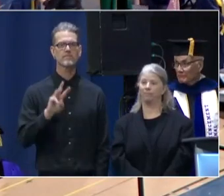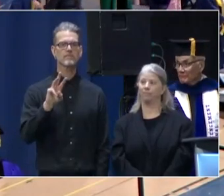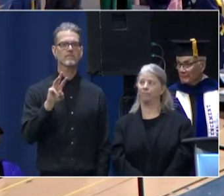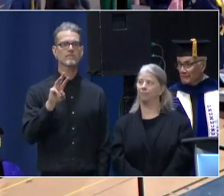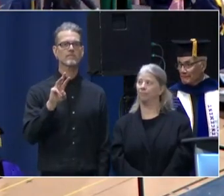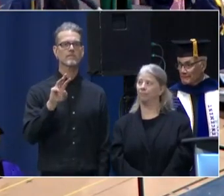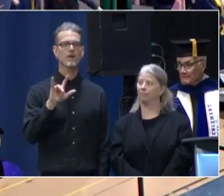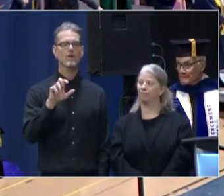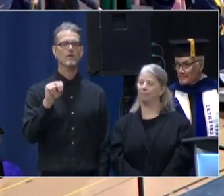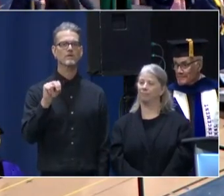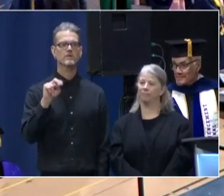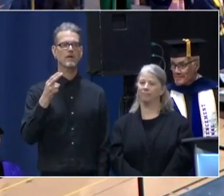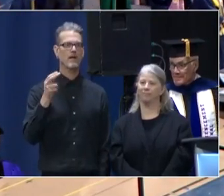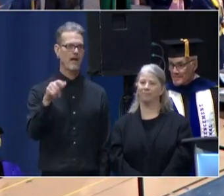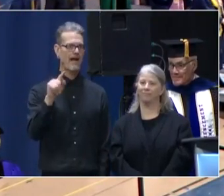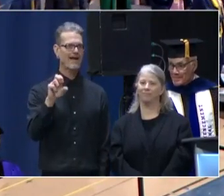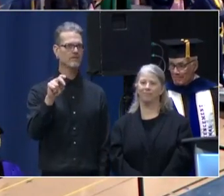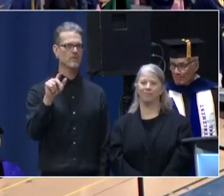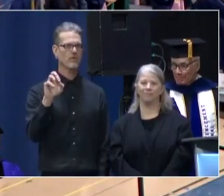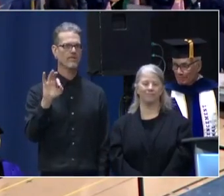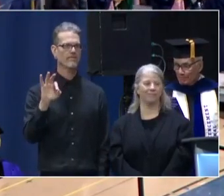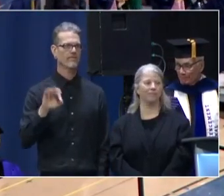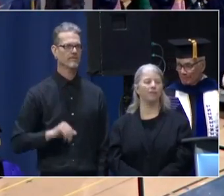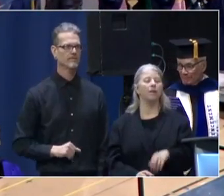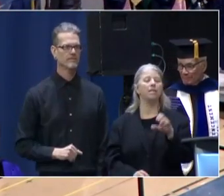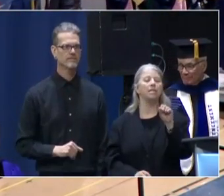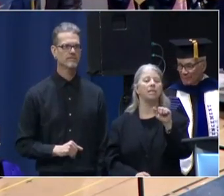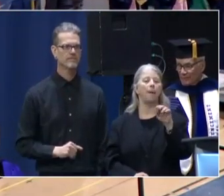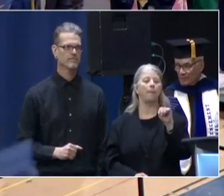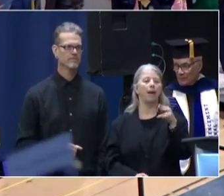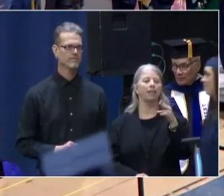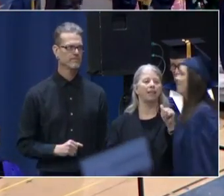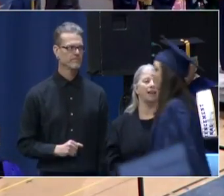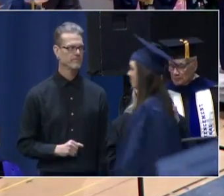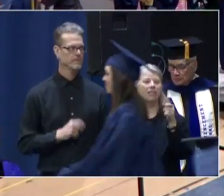Wilson Hattendorf. Samantha Garcia.